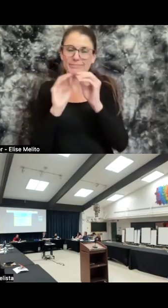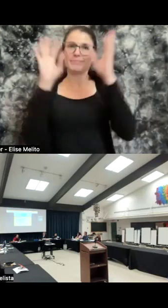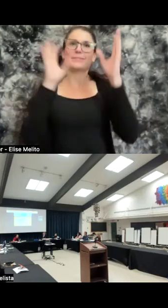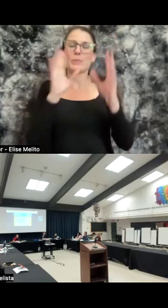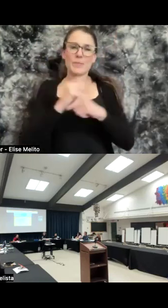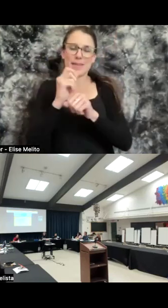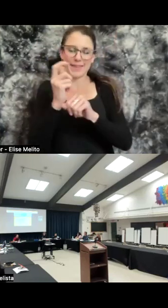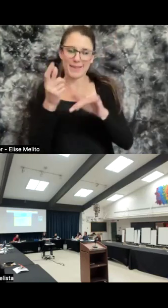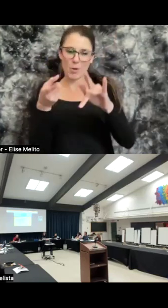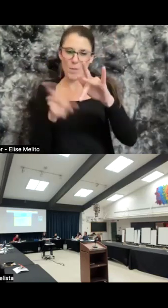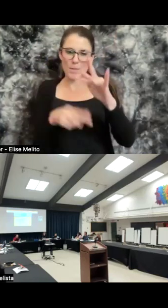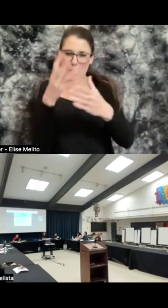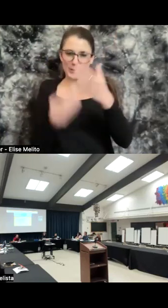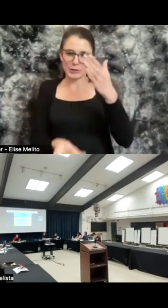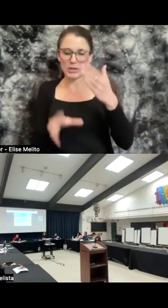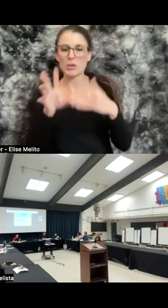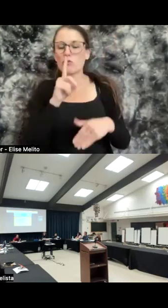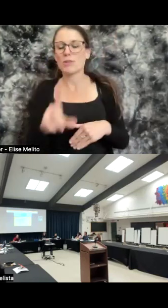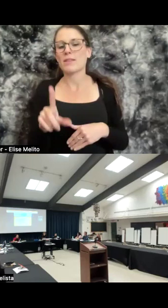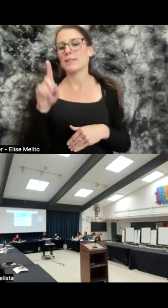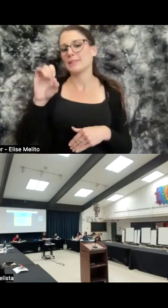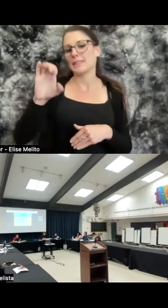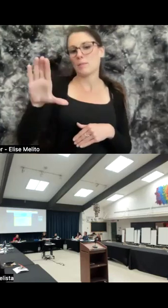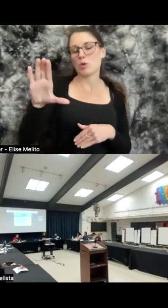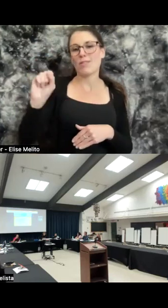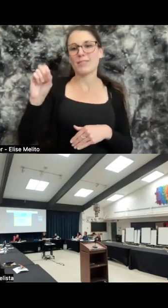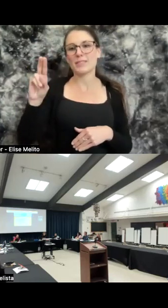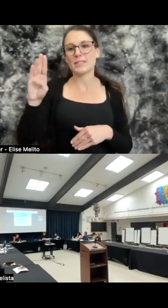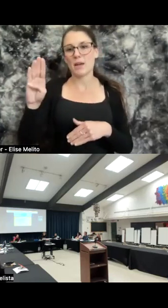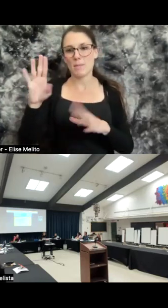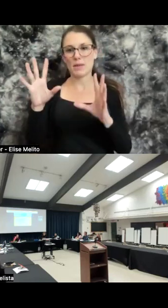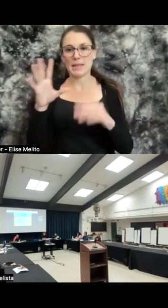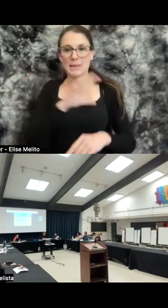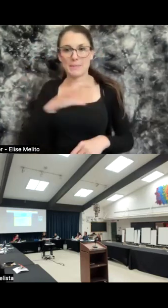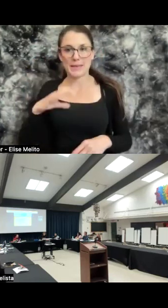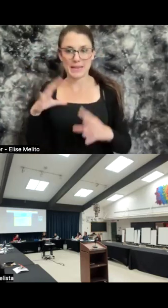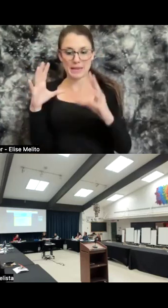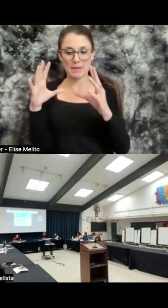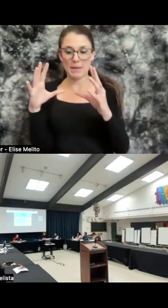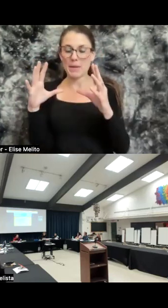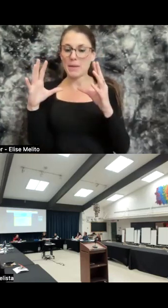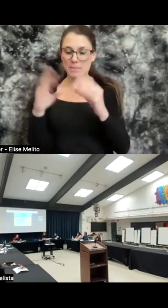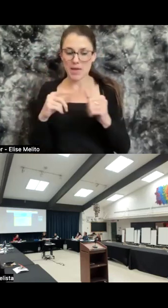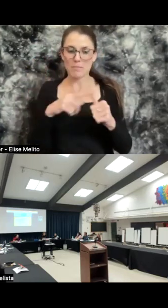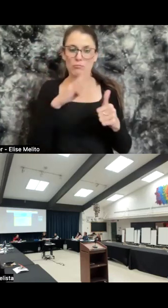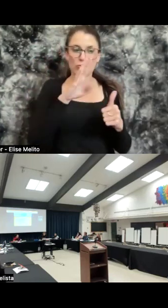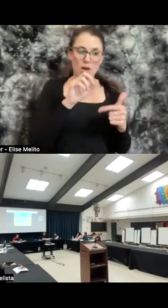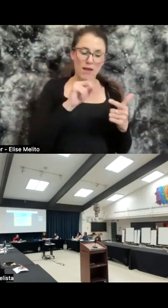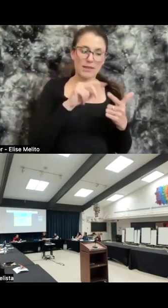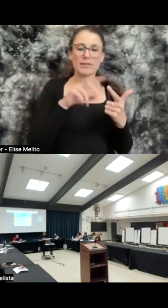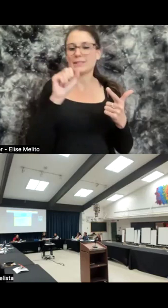So in December, the subcommittee met, Brian, Sarah W.R., and Matt.